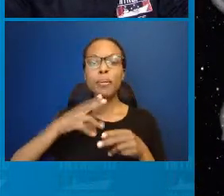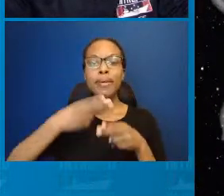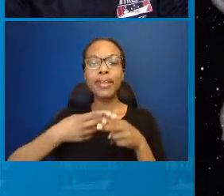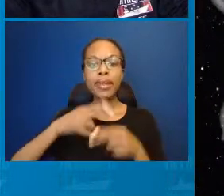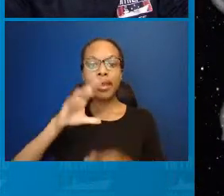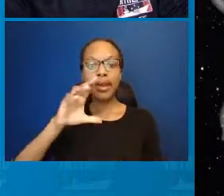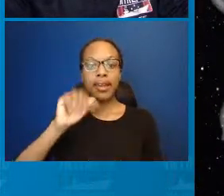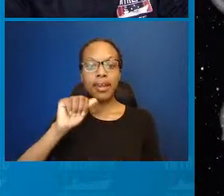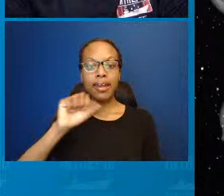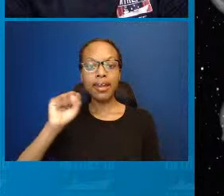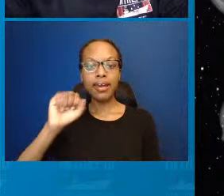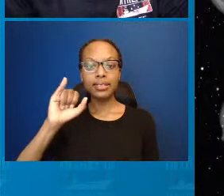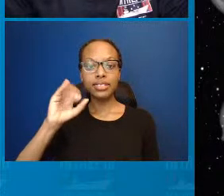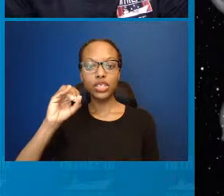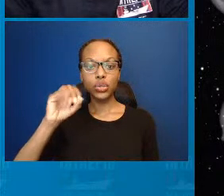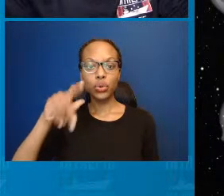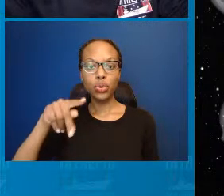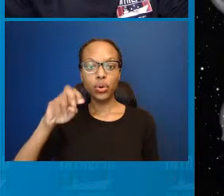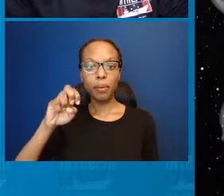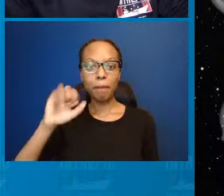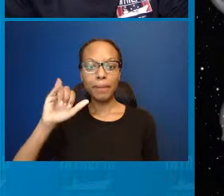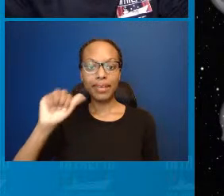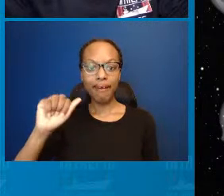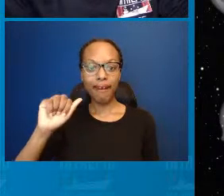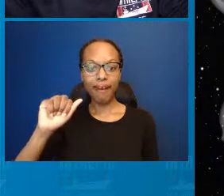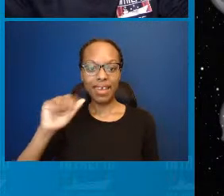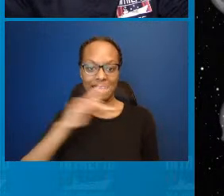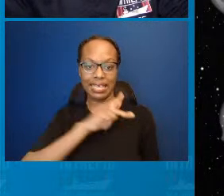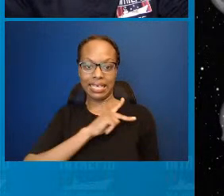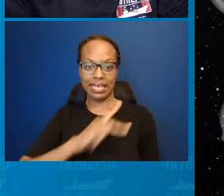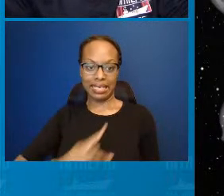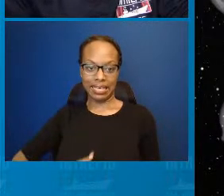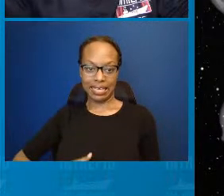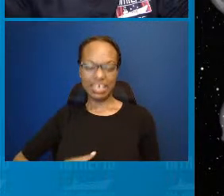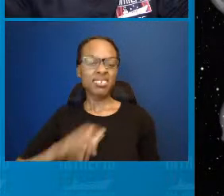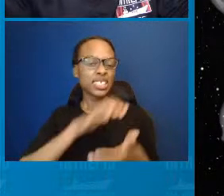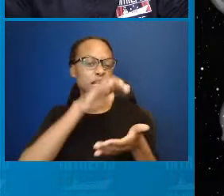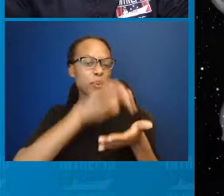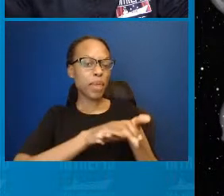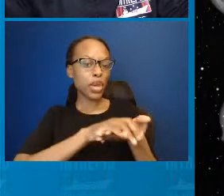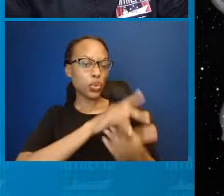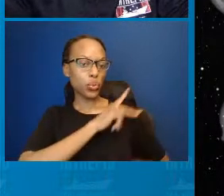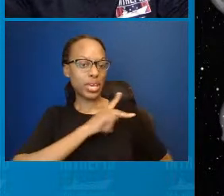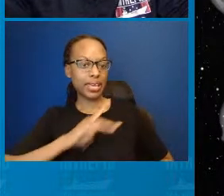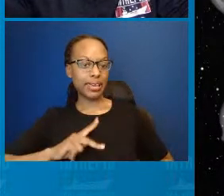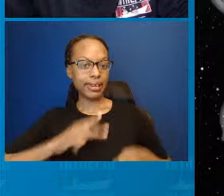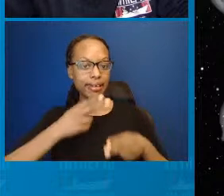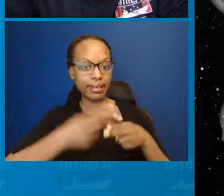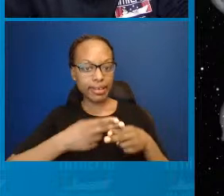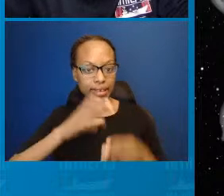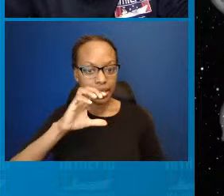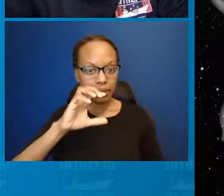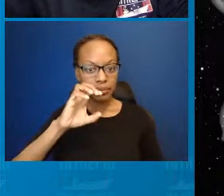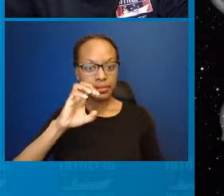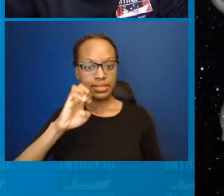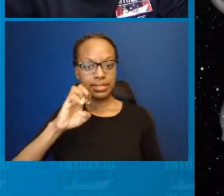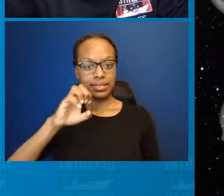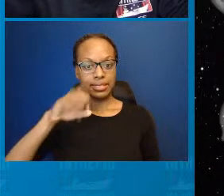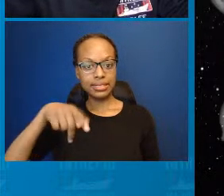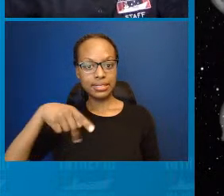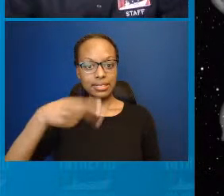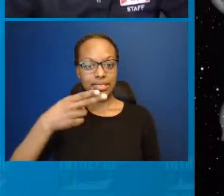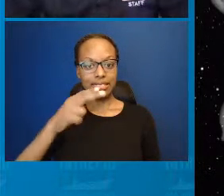Cassiopeia. Now, Cassiopeia is a queen. She's married to King Cepheus, who's right next to her in the night sky, right? And